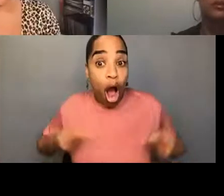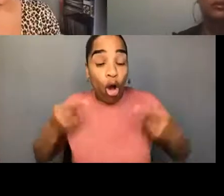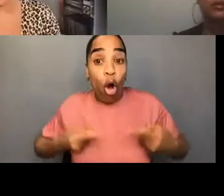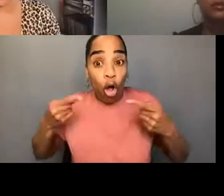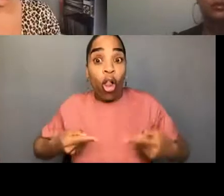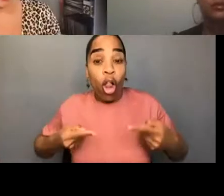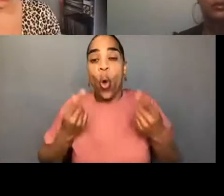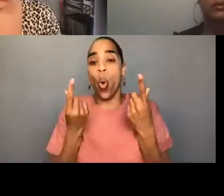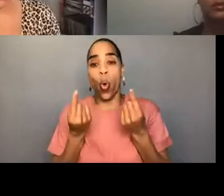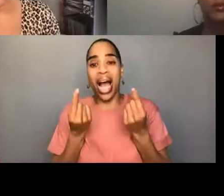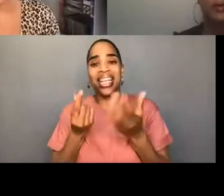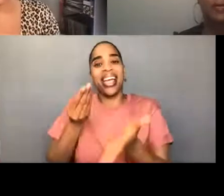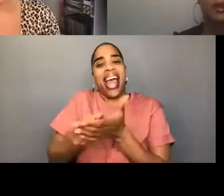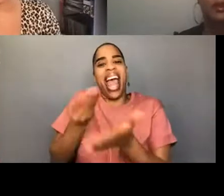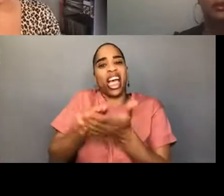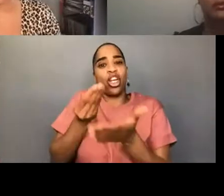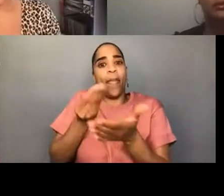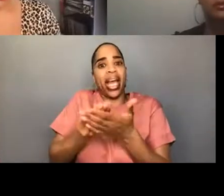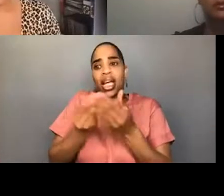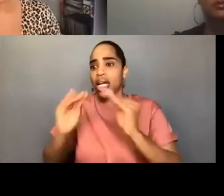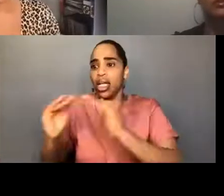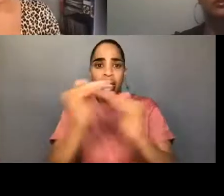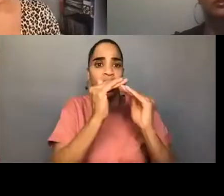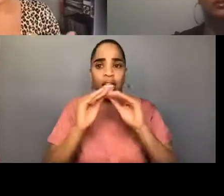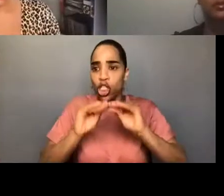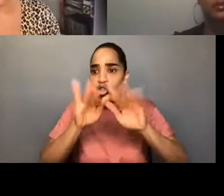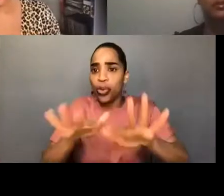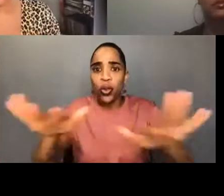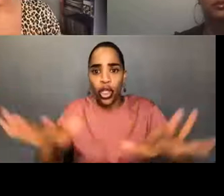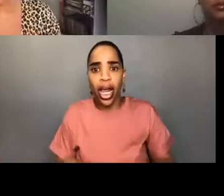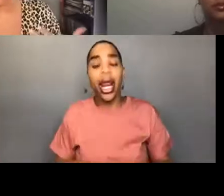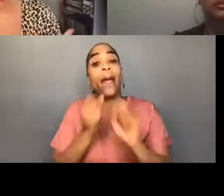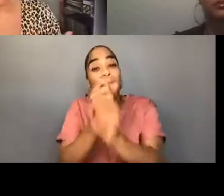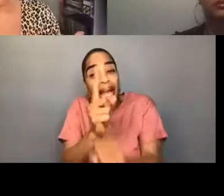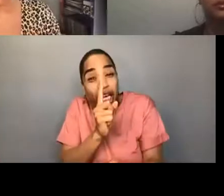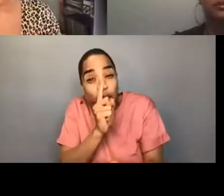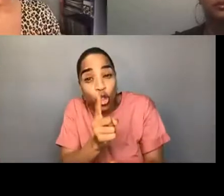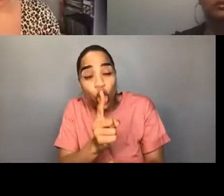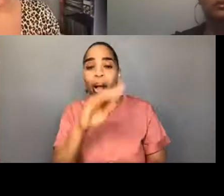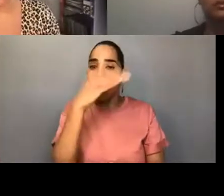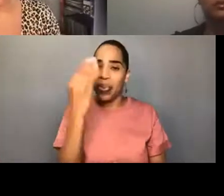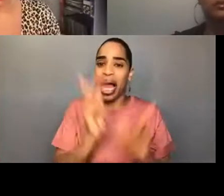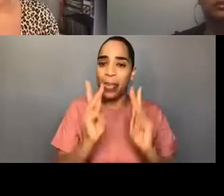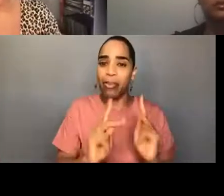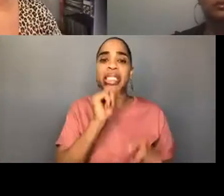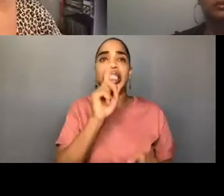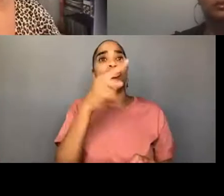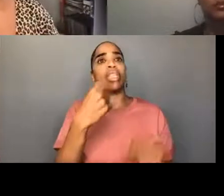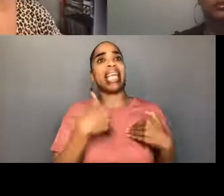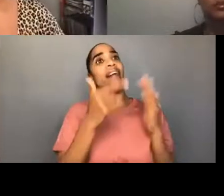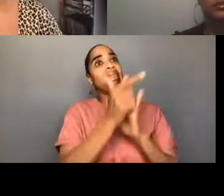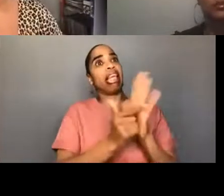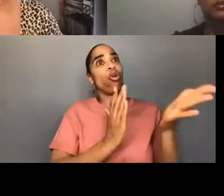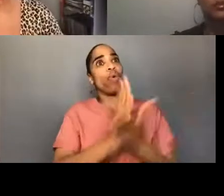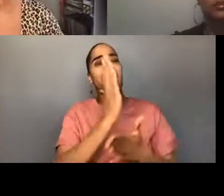support, was around economic redistribution. It was about actually ensuring that Black people didn't just have legal rights, but